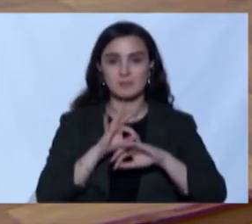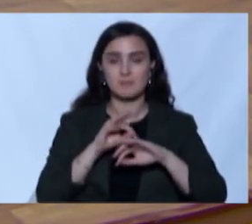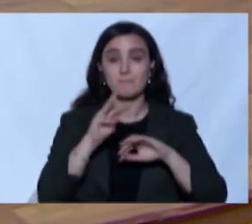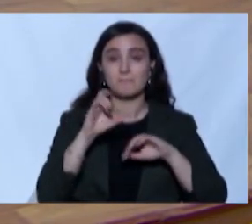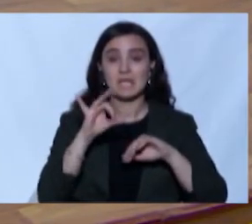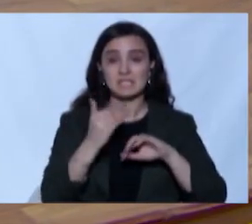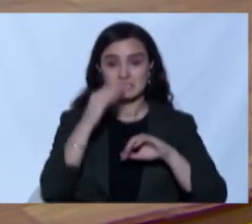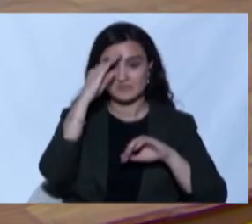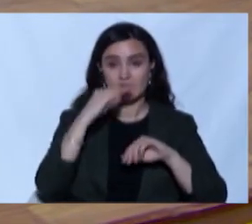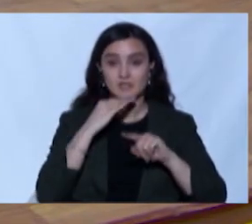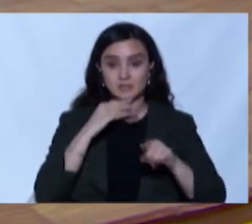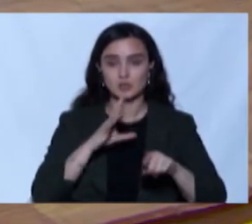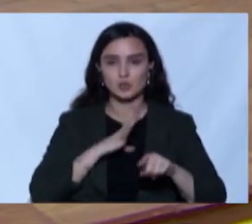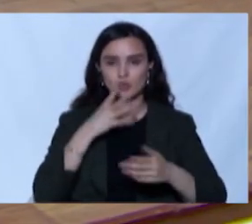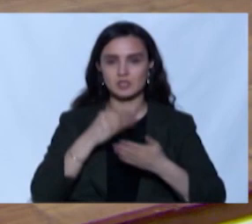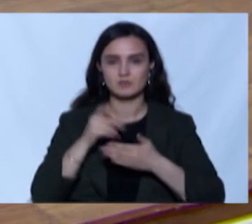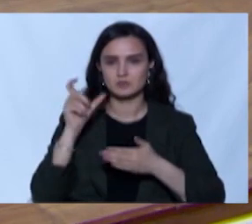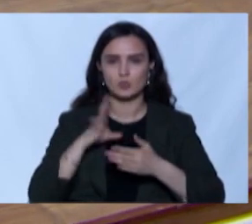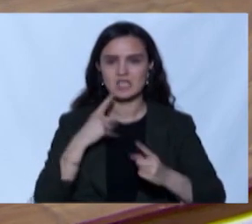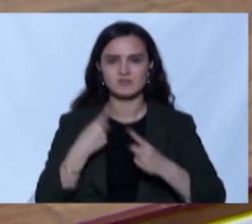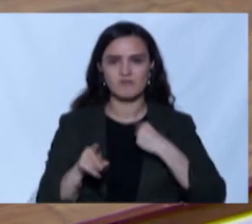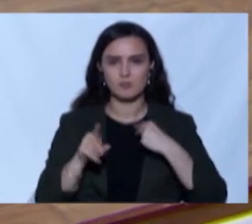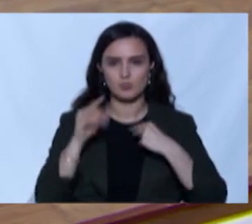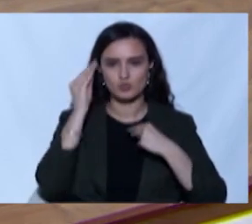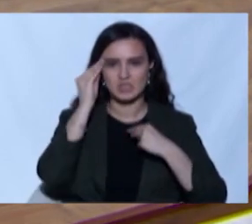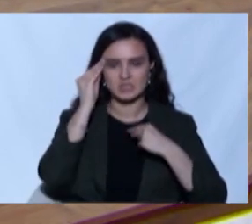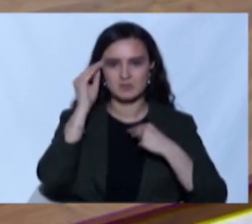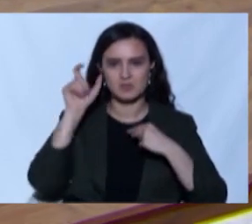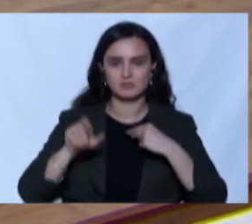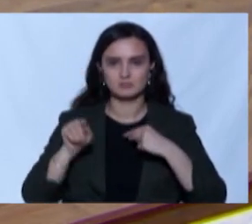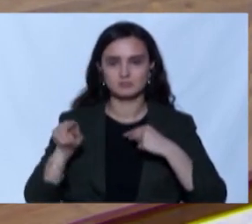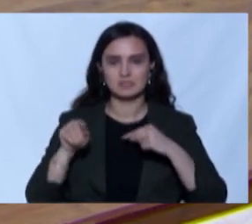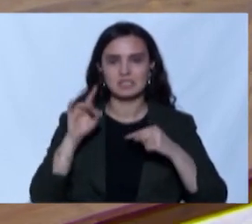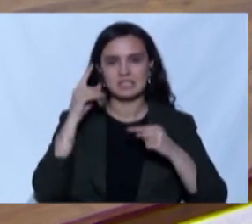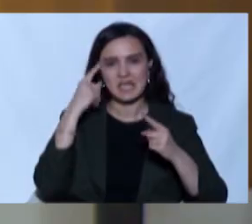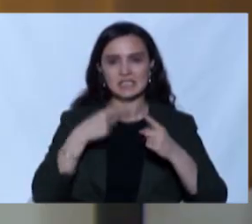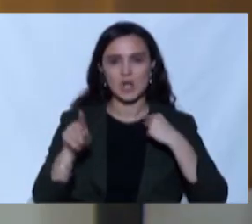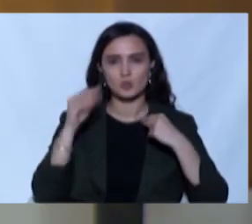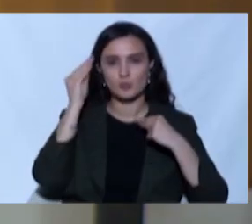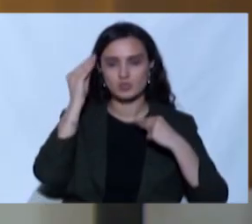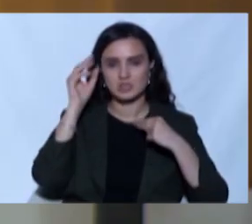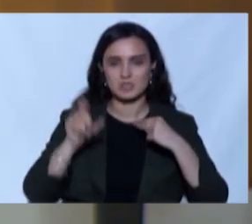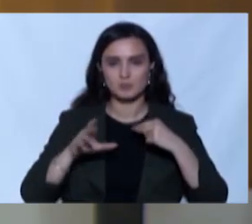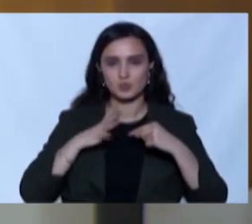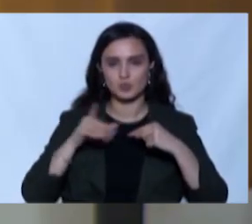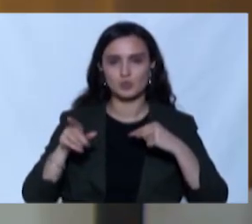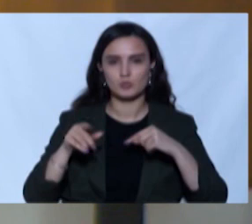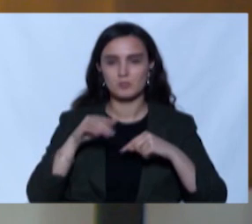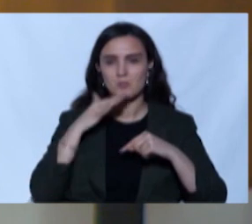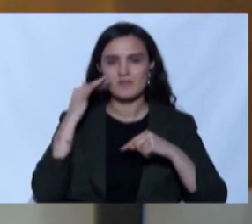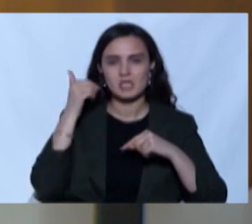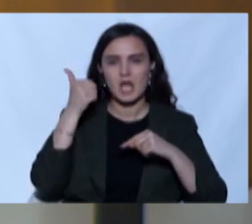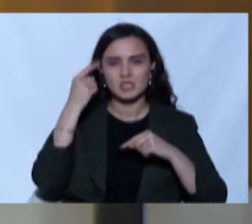he was himself a radical, no surprise there, a radical, and he had a lot of progressive ideas